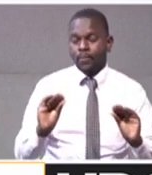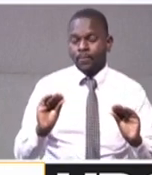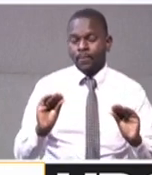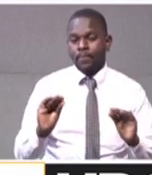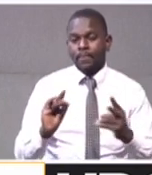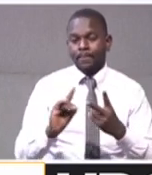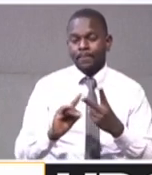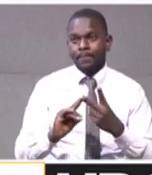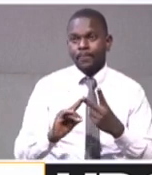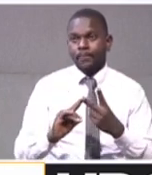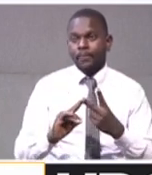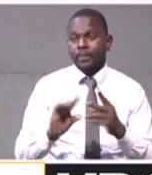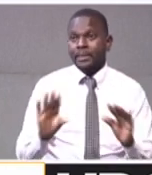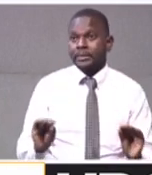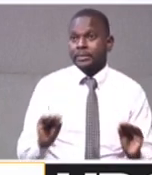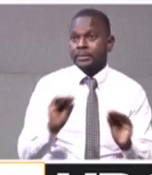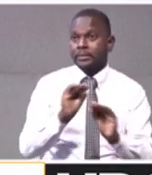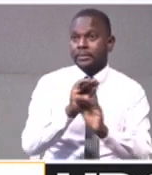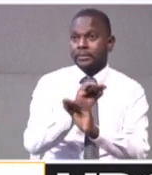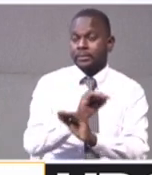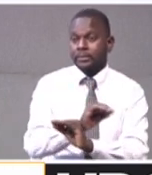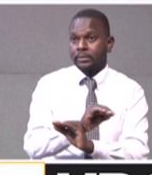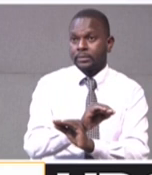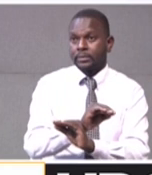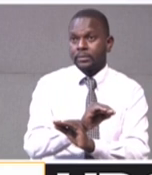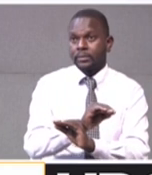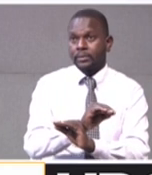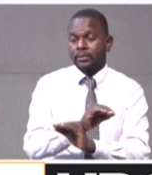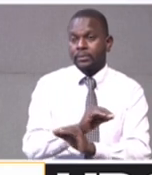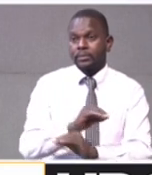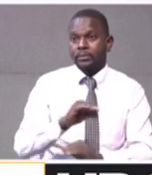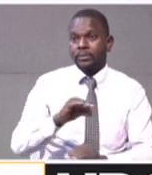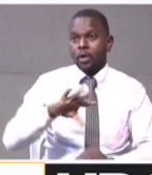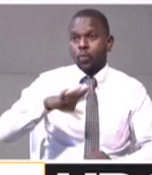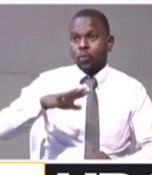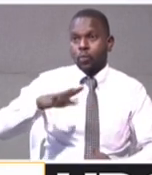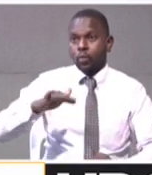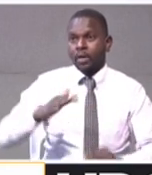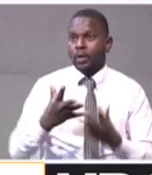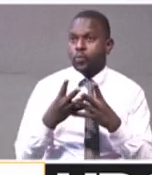and by replacing the fluids you lose,